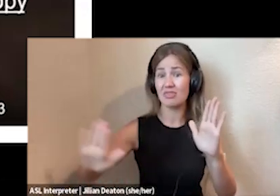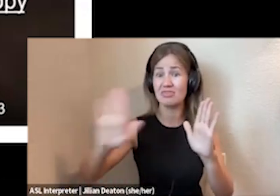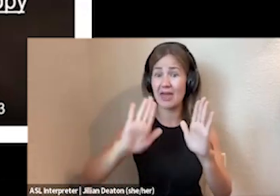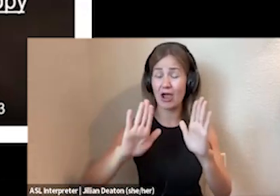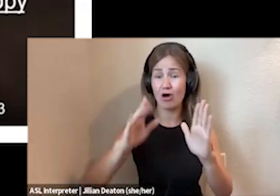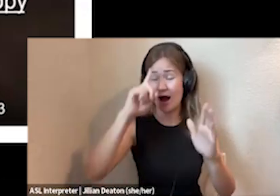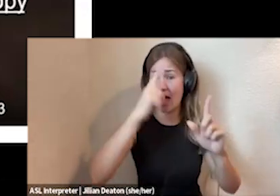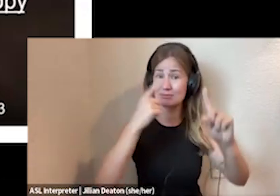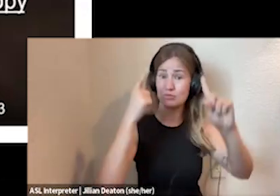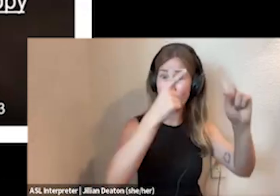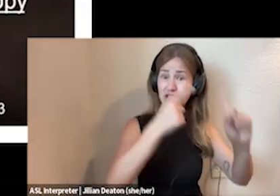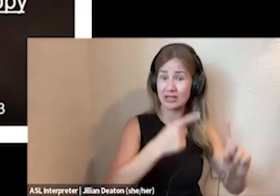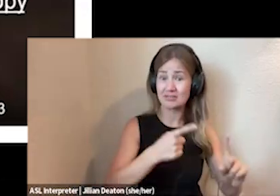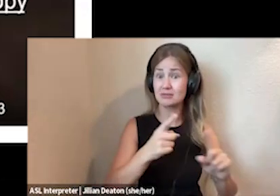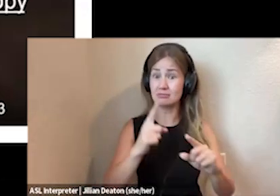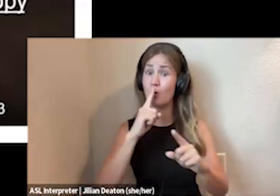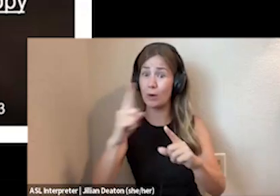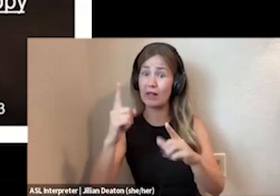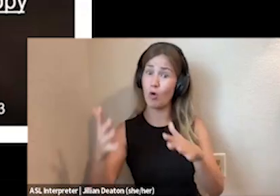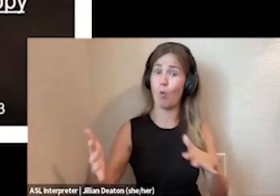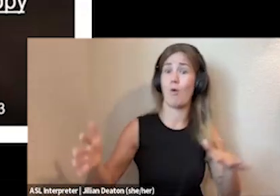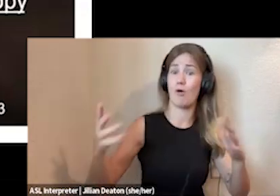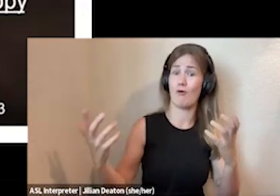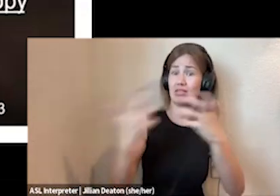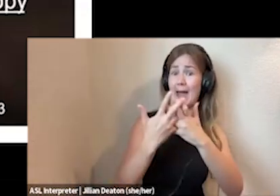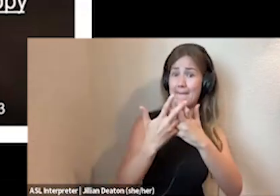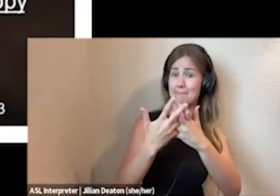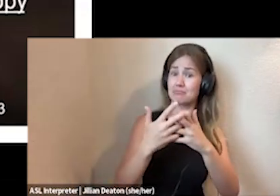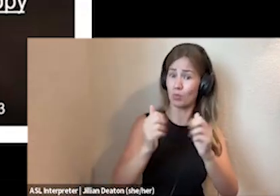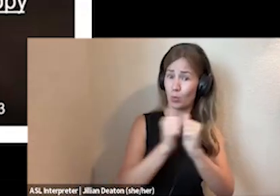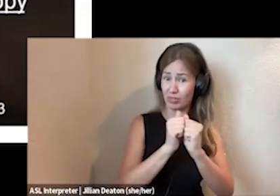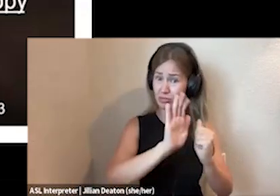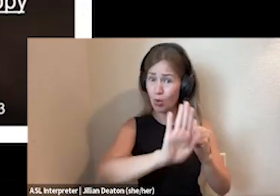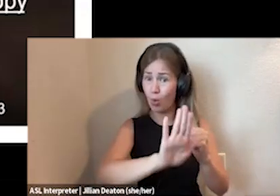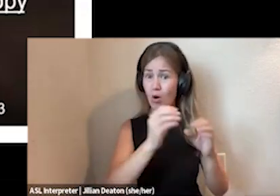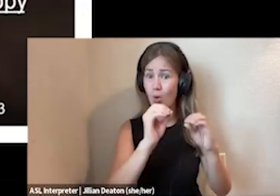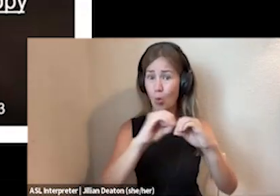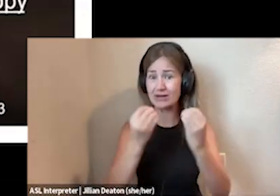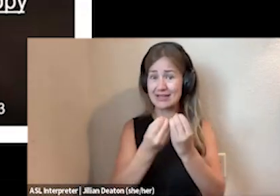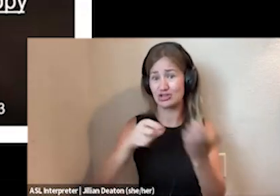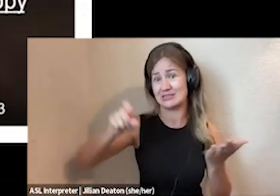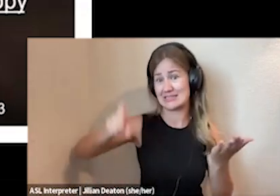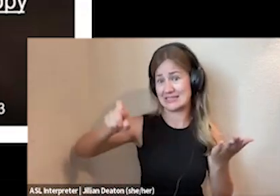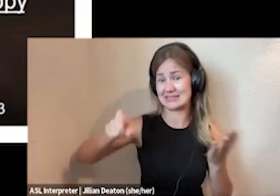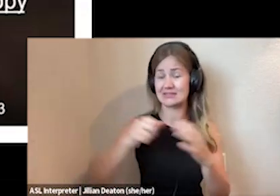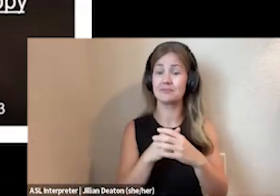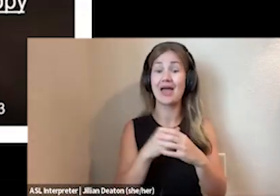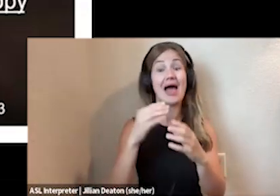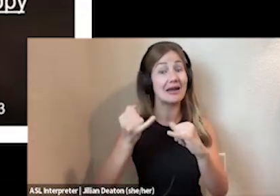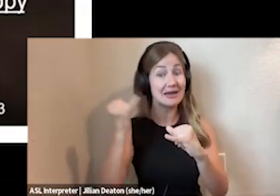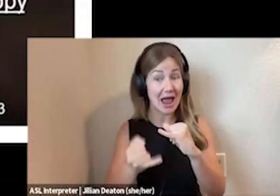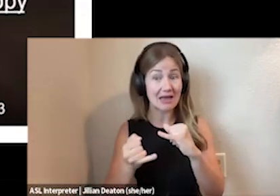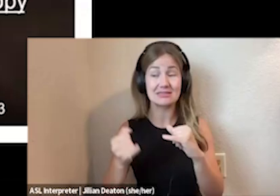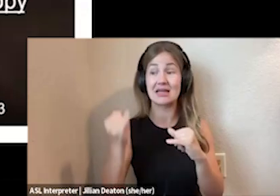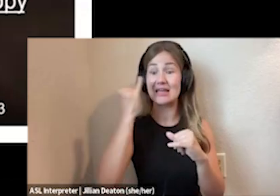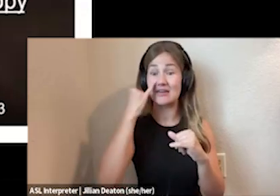genuinely overlap with your organization's needs. Lastly, no is not something to be